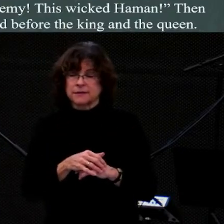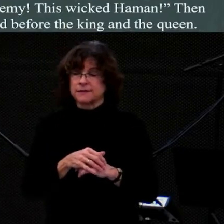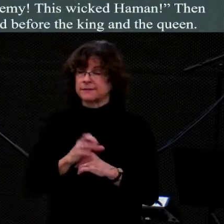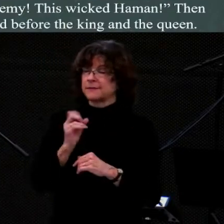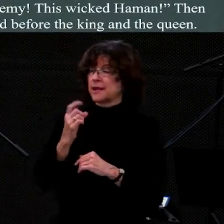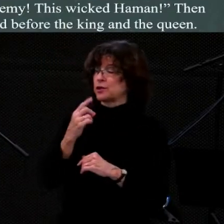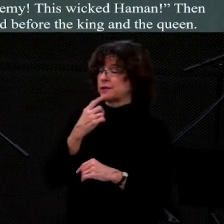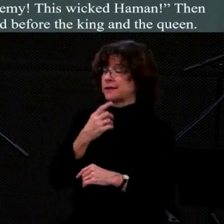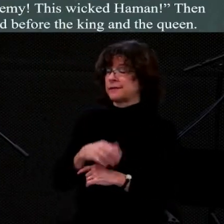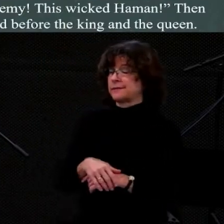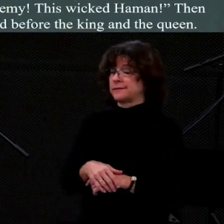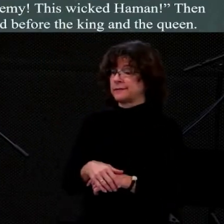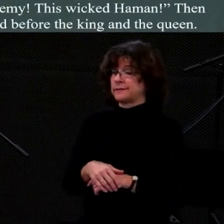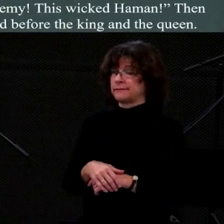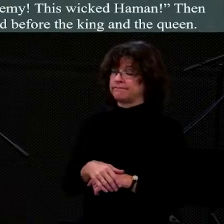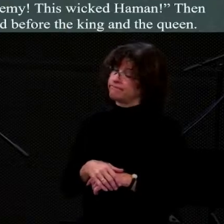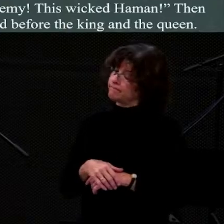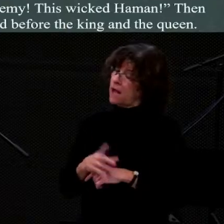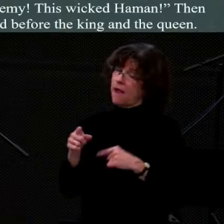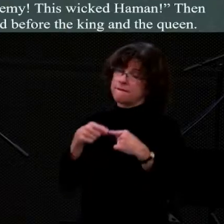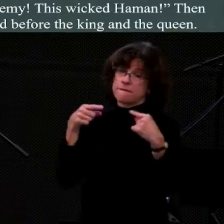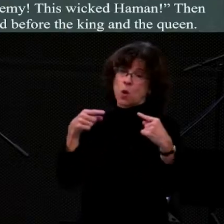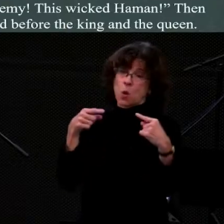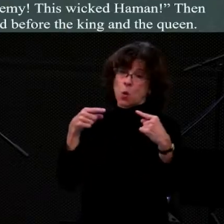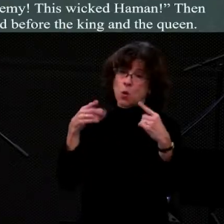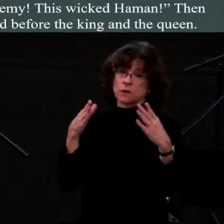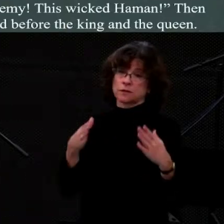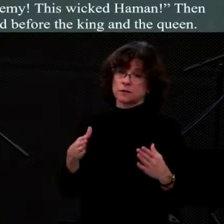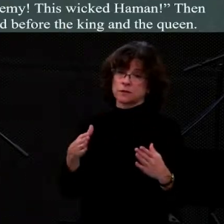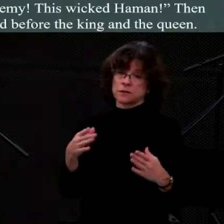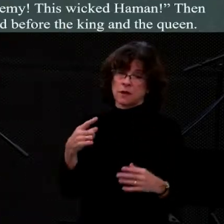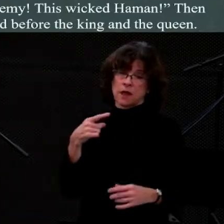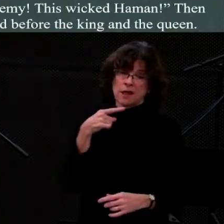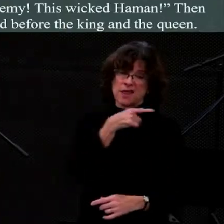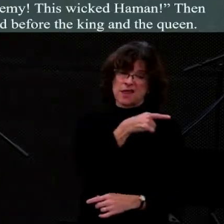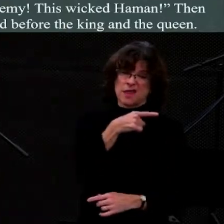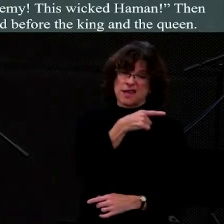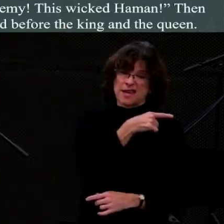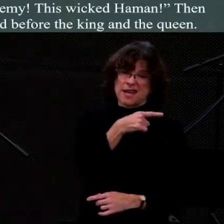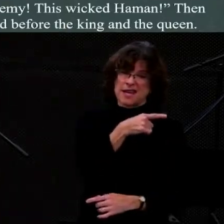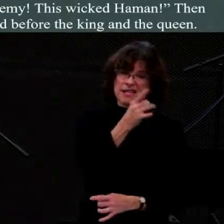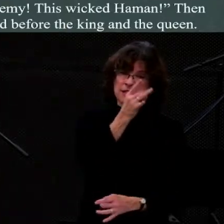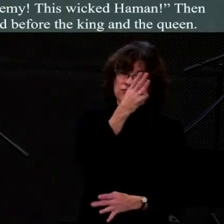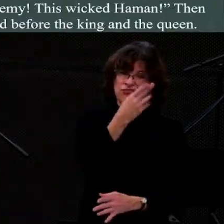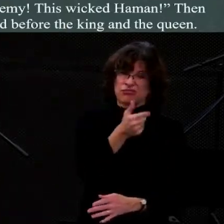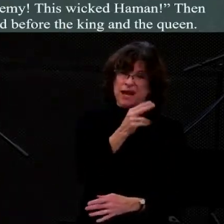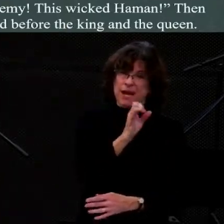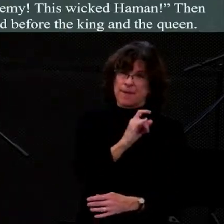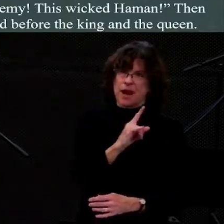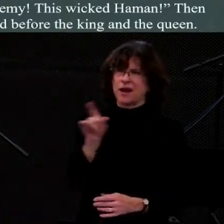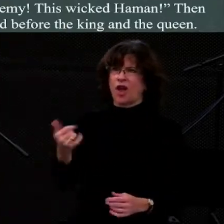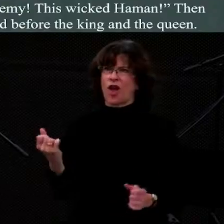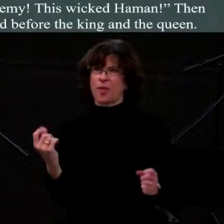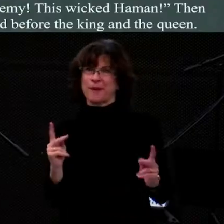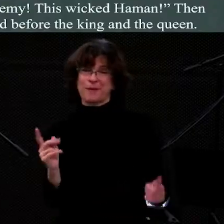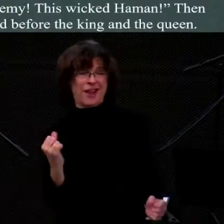And Esther said, a foe, an enemy, this wicked Haman. And everybody's like,